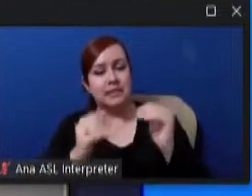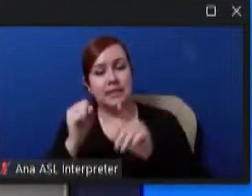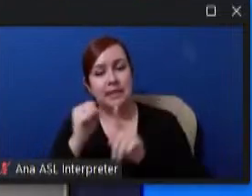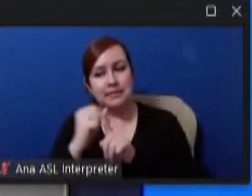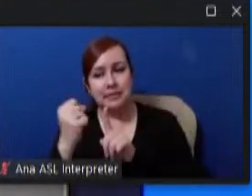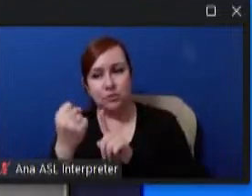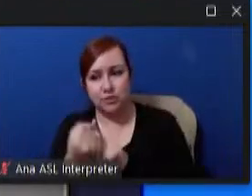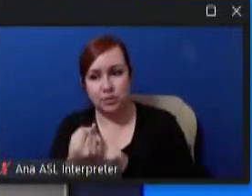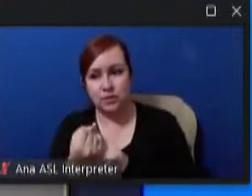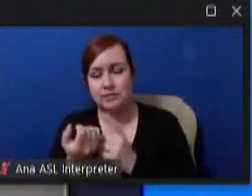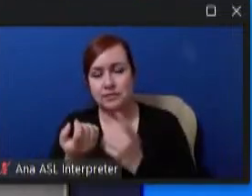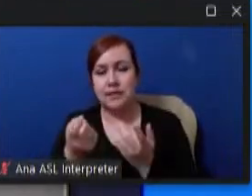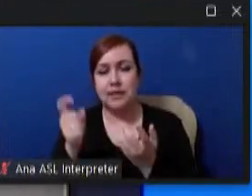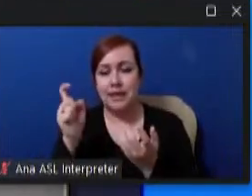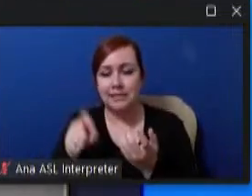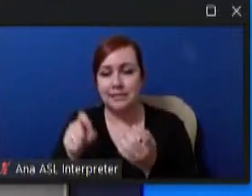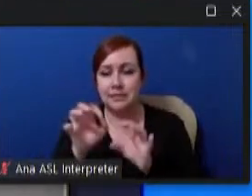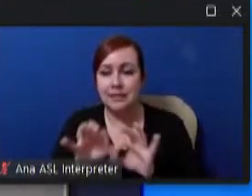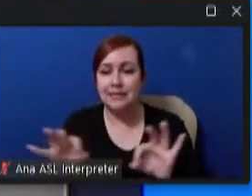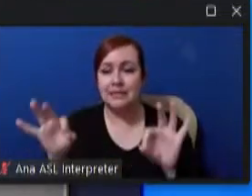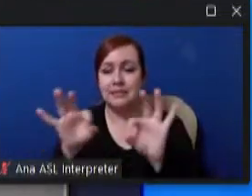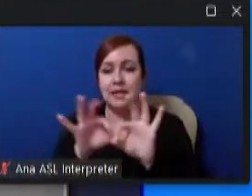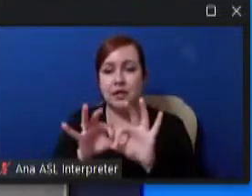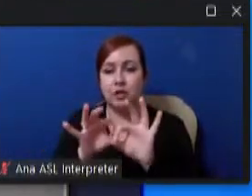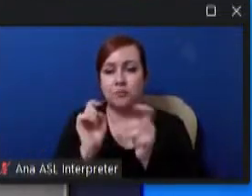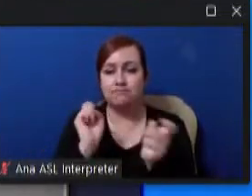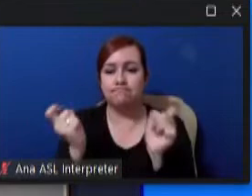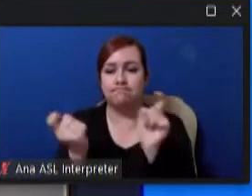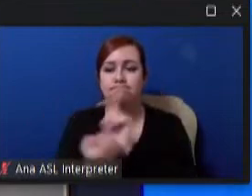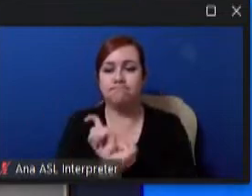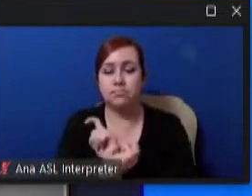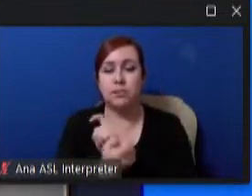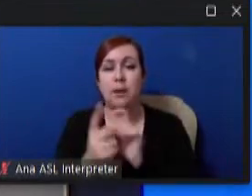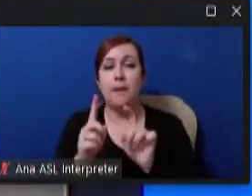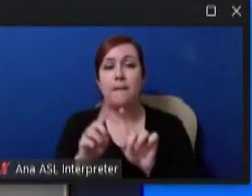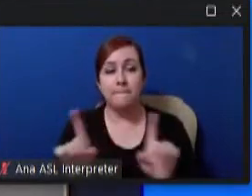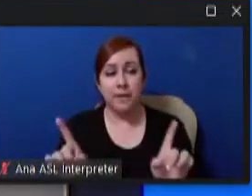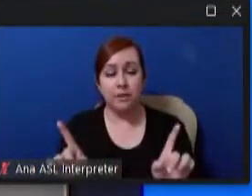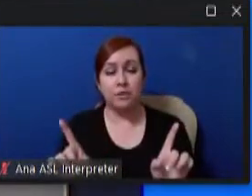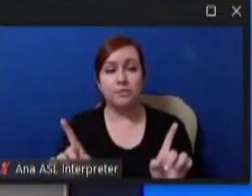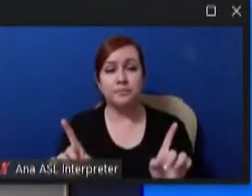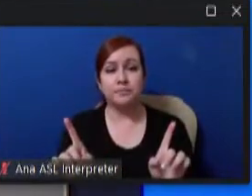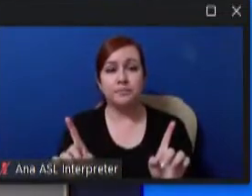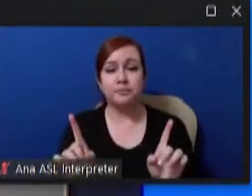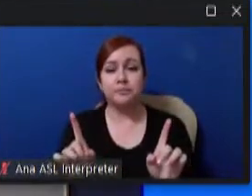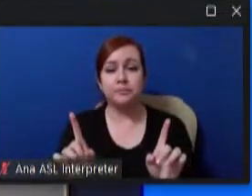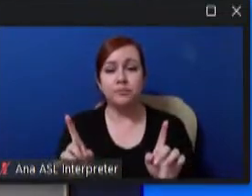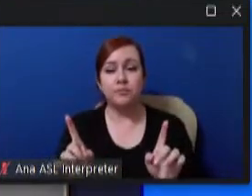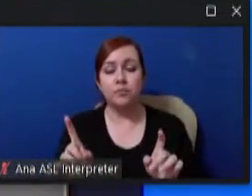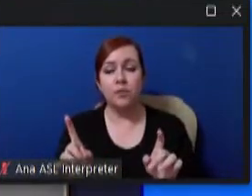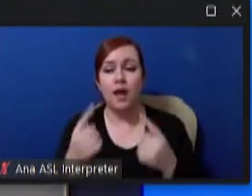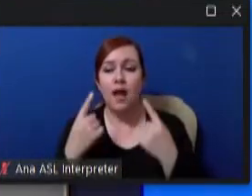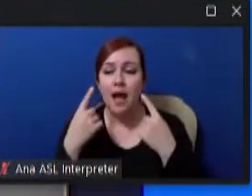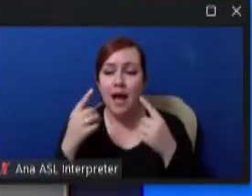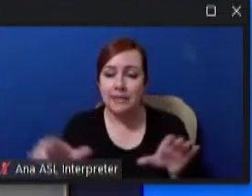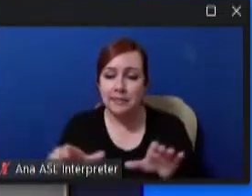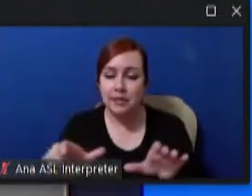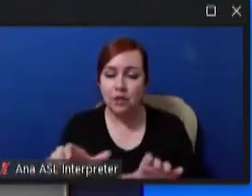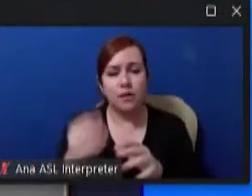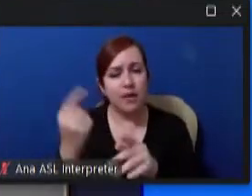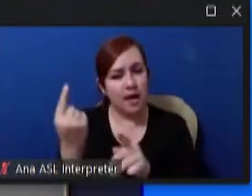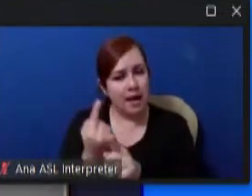made. It is also important and necessary through public policy